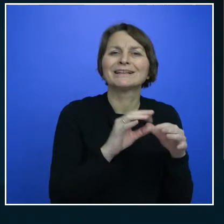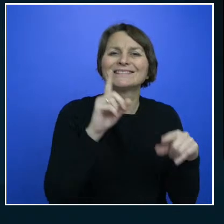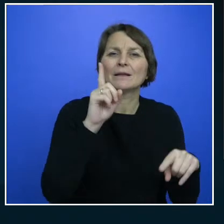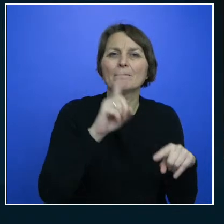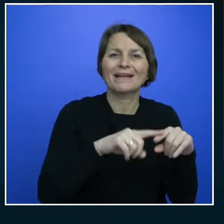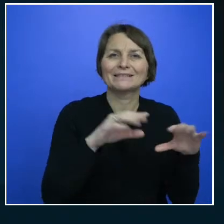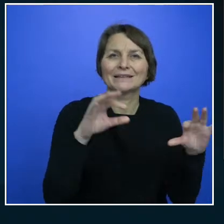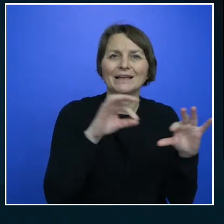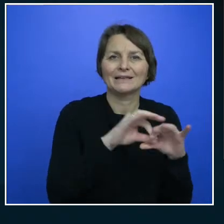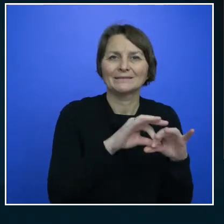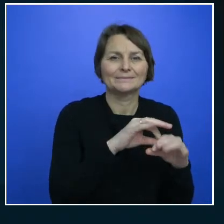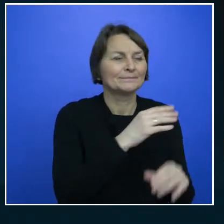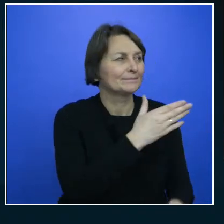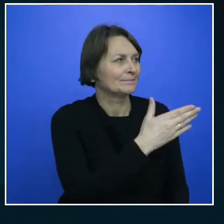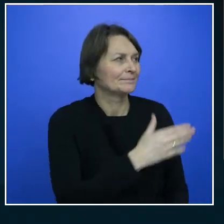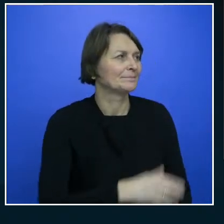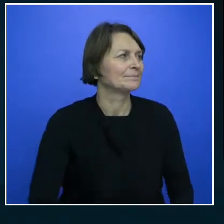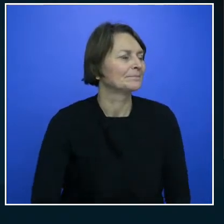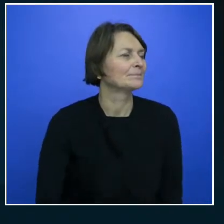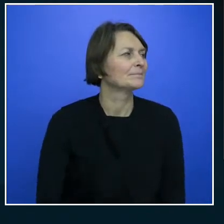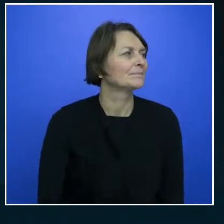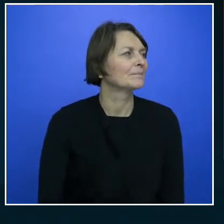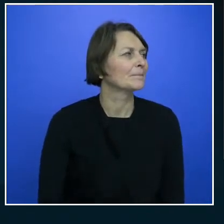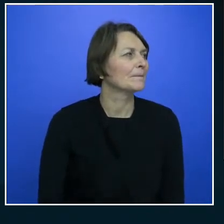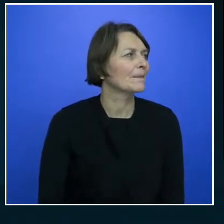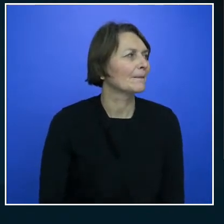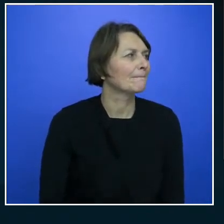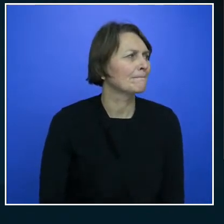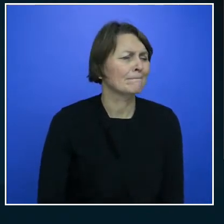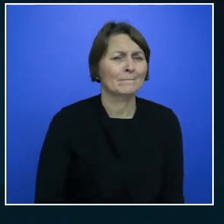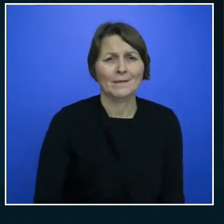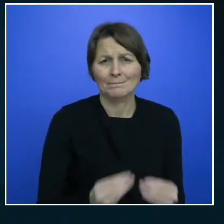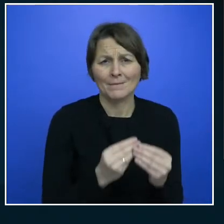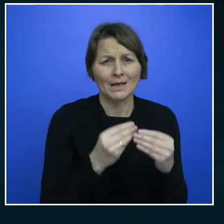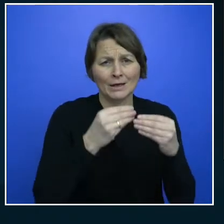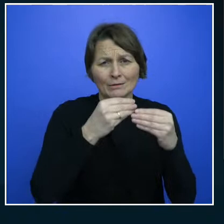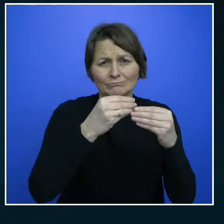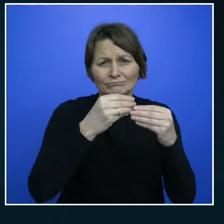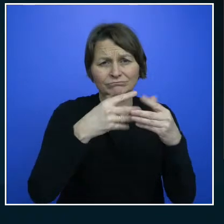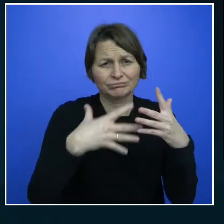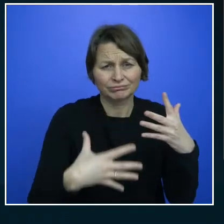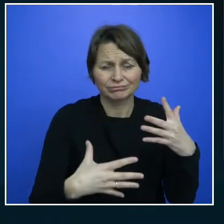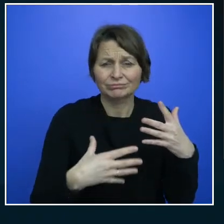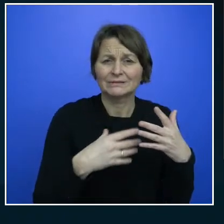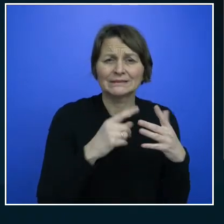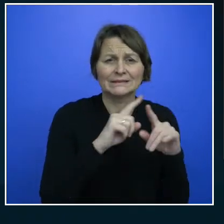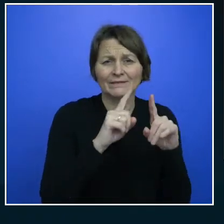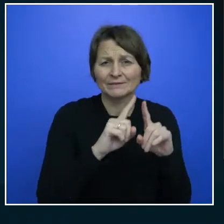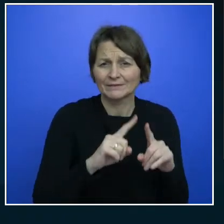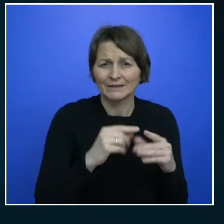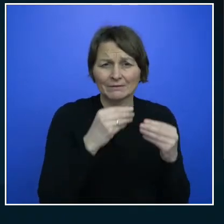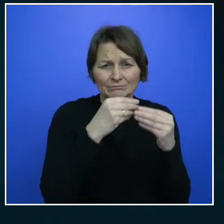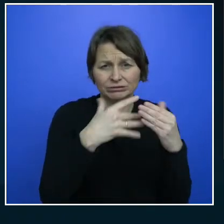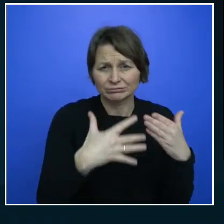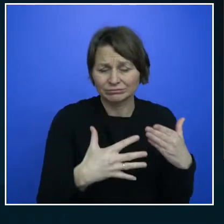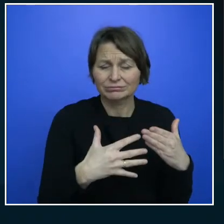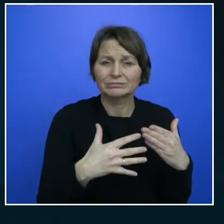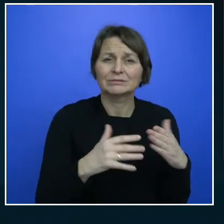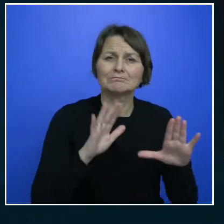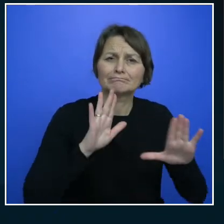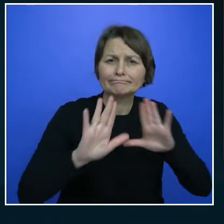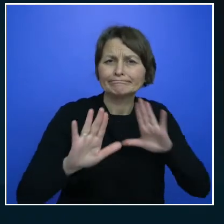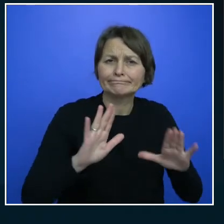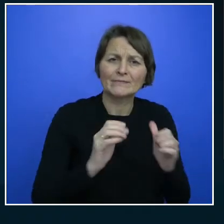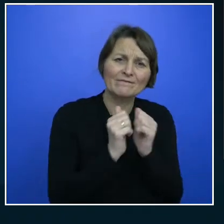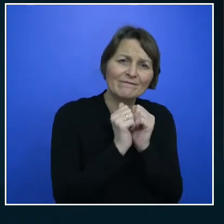that for you. So as you can see, there's a lot of stuff going on here with the resource ID function, and again some static values and the